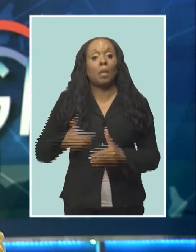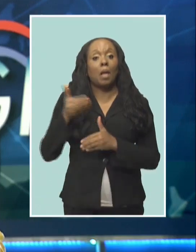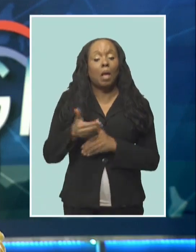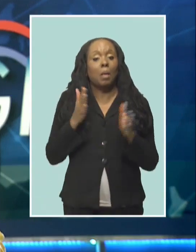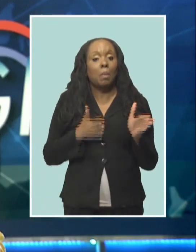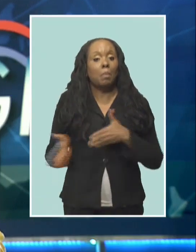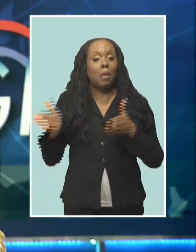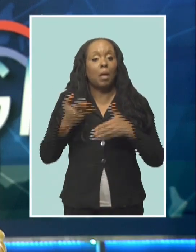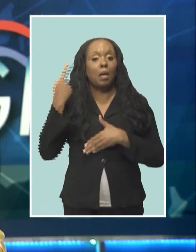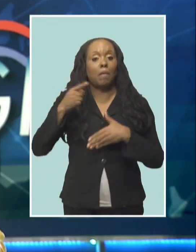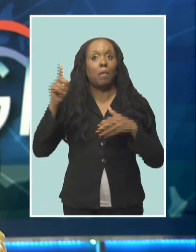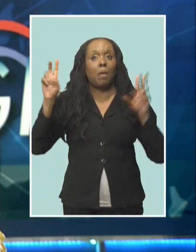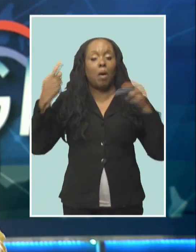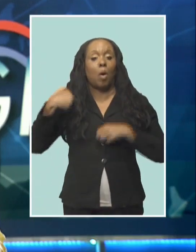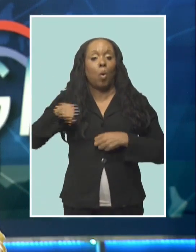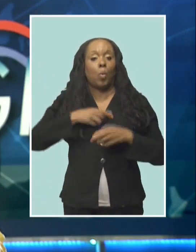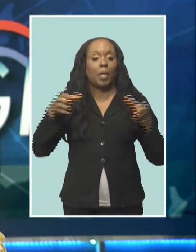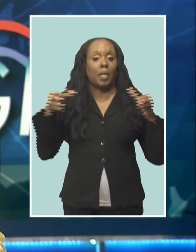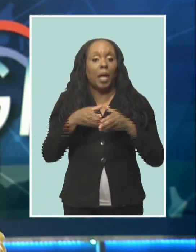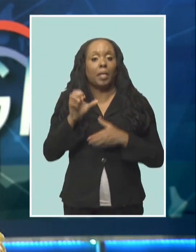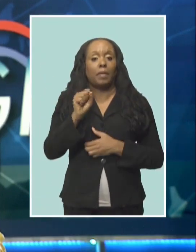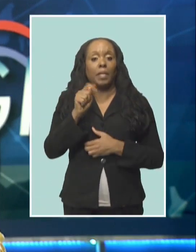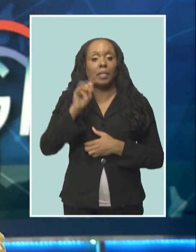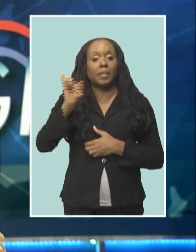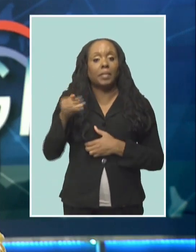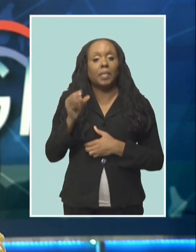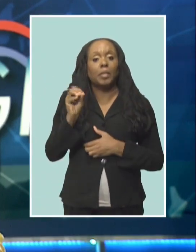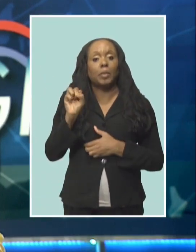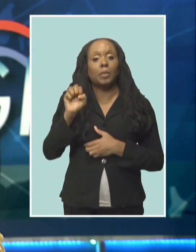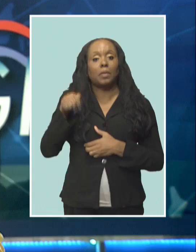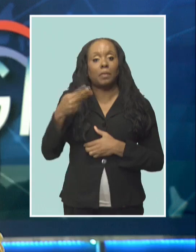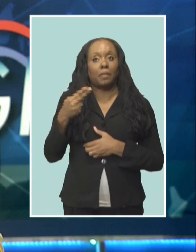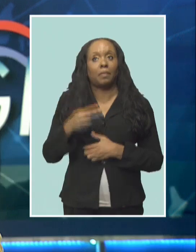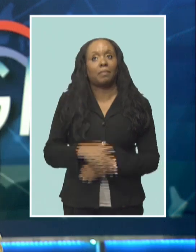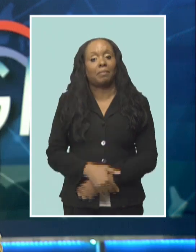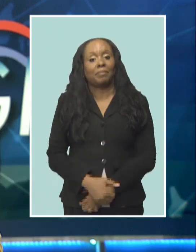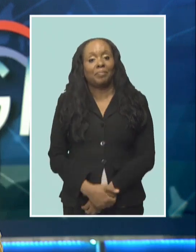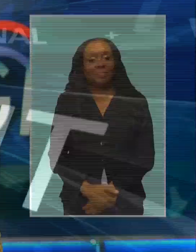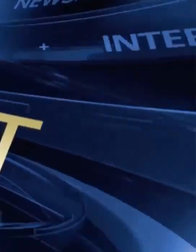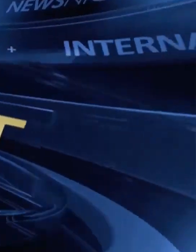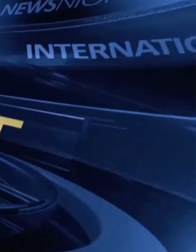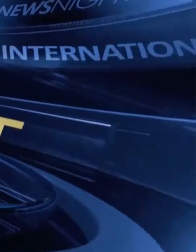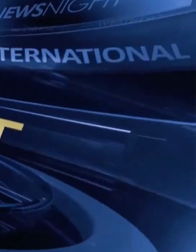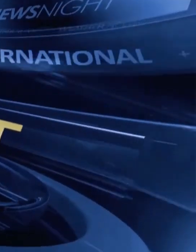Well, coming up, much planned for Regathering in St. Joseph.